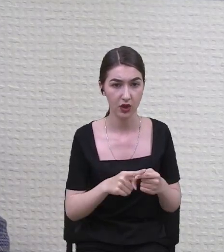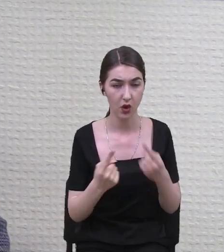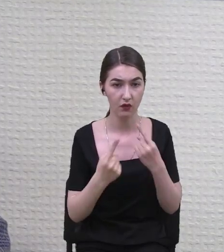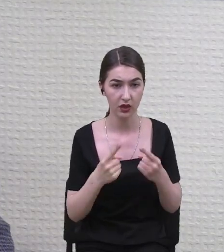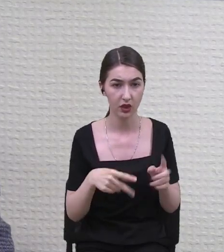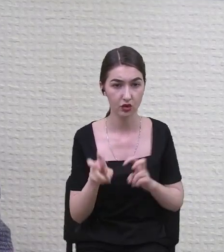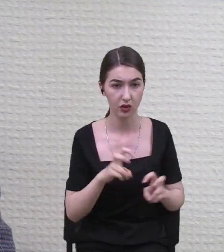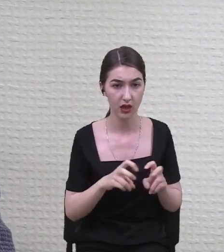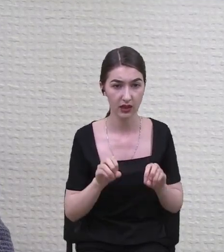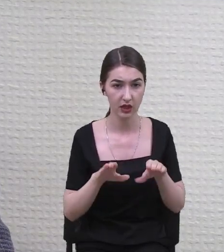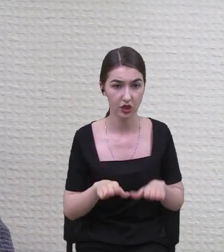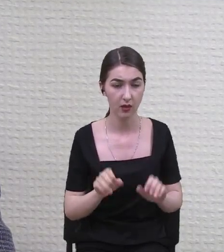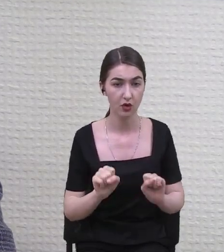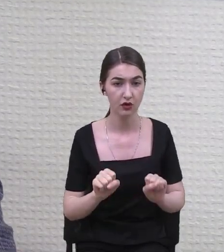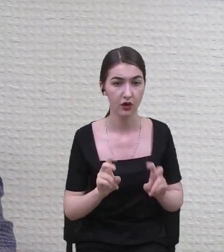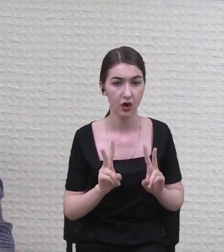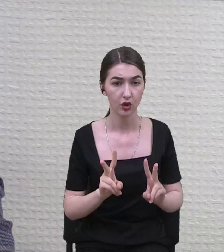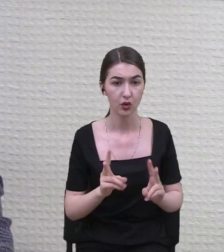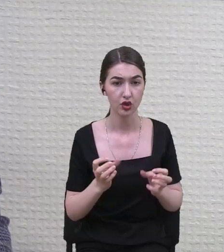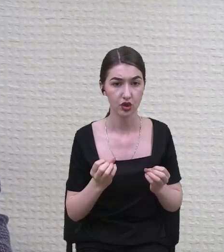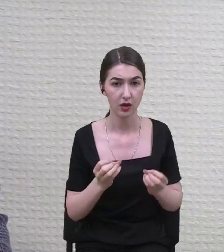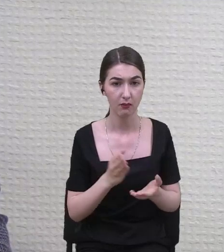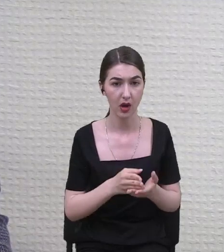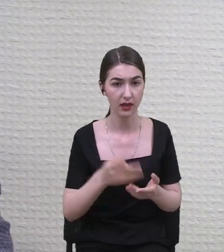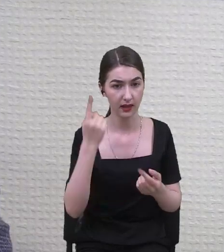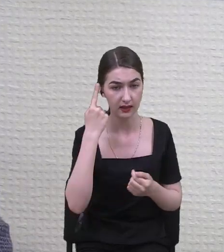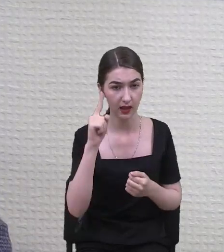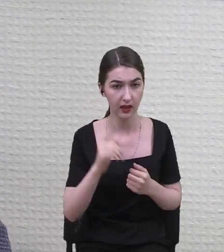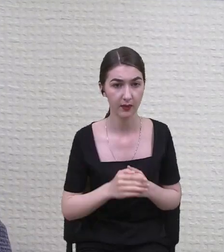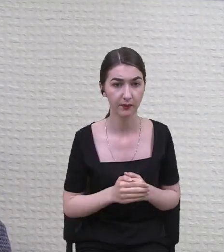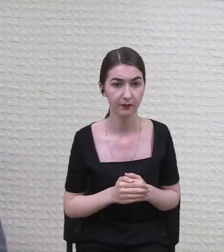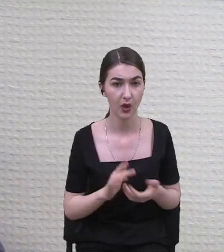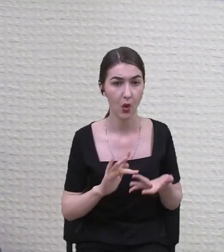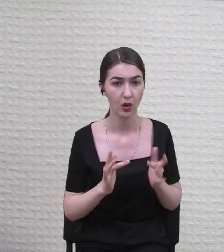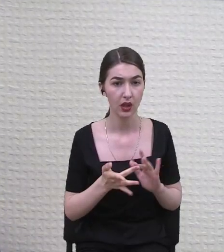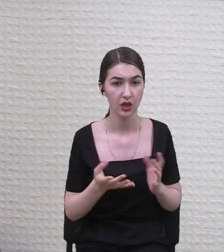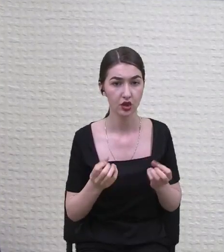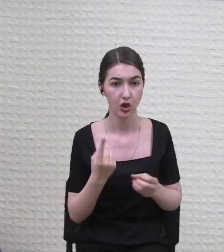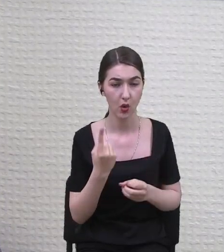Anybody else, perhaps? There is one more online. Go for it.